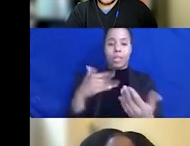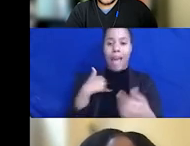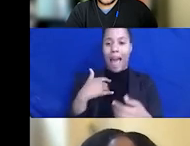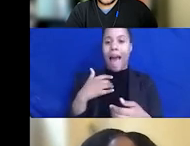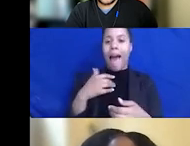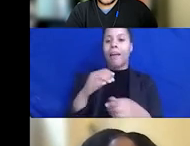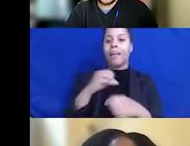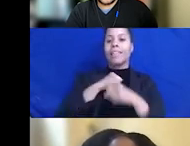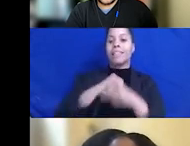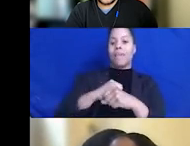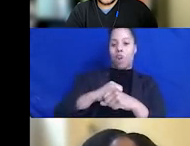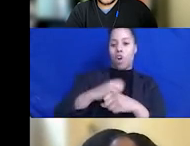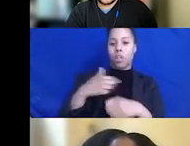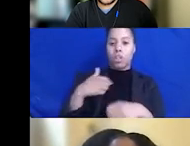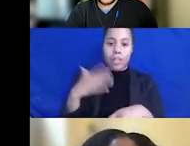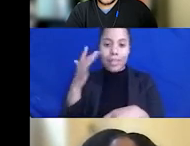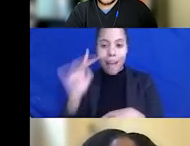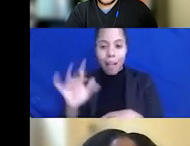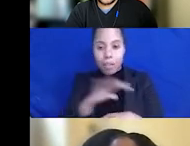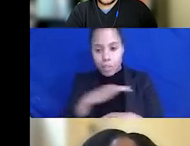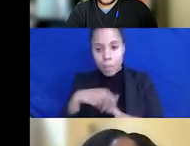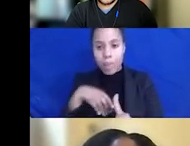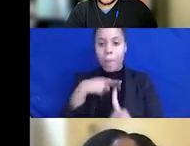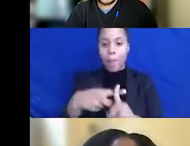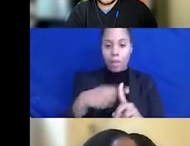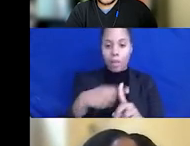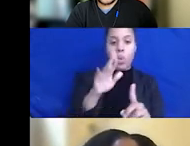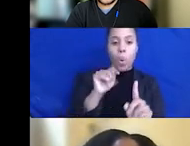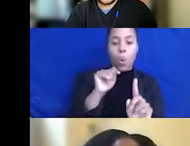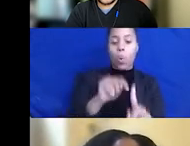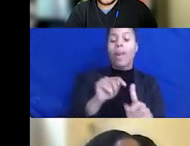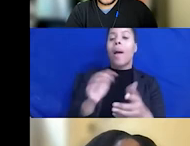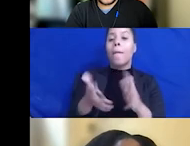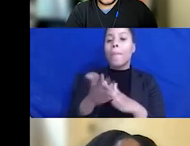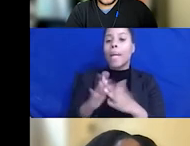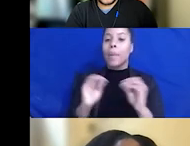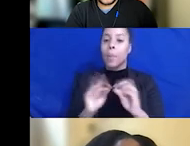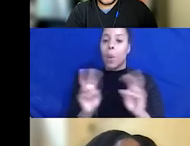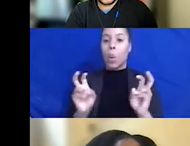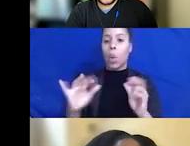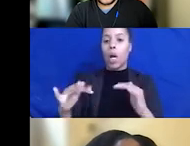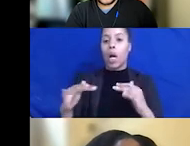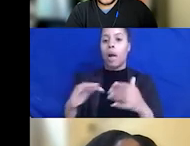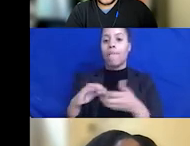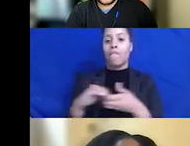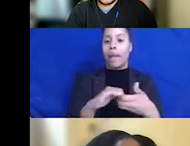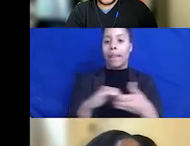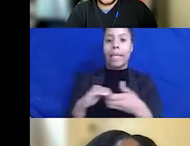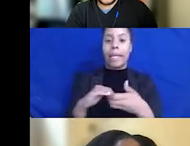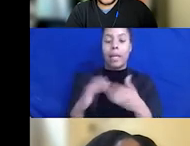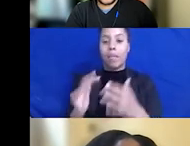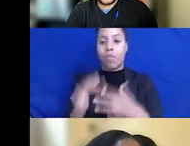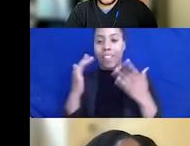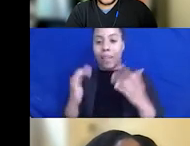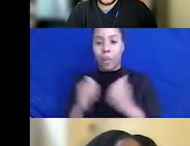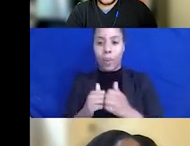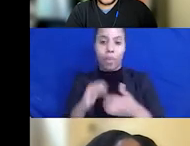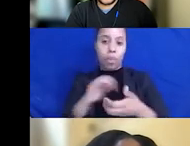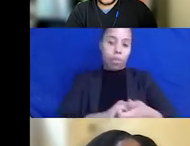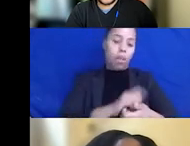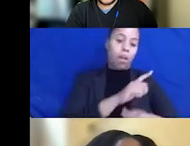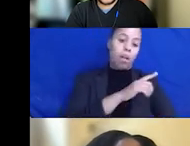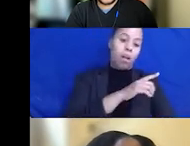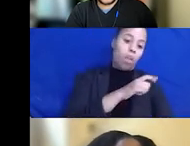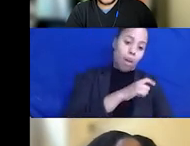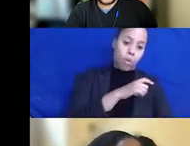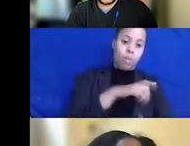the intelligence committees and the court, are becoming friendlier and friendlier with law enforcement and the intelligence community, which